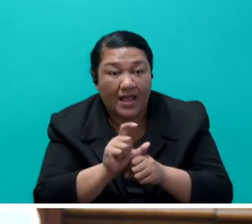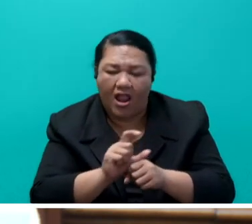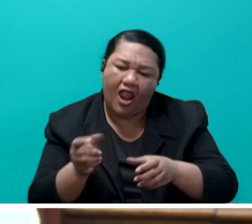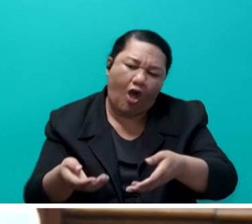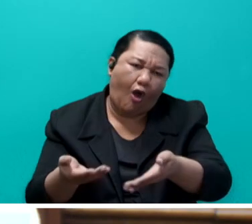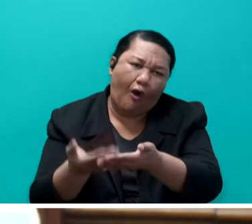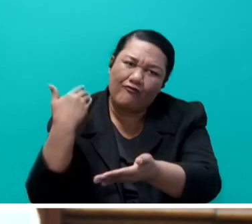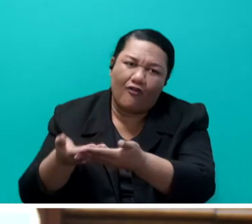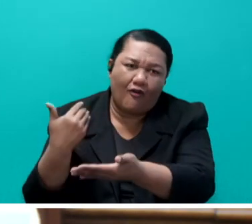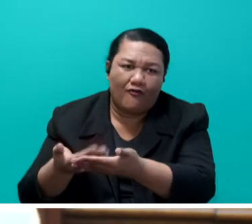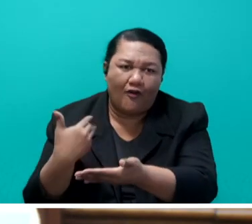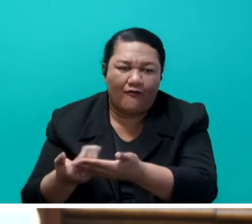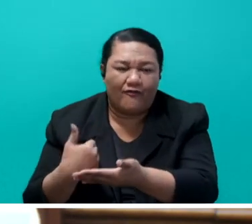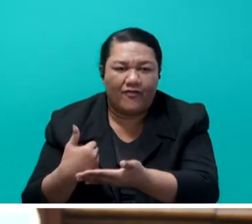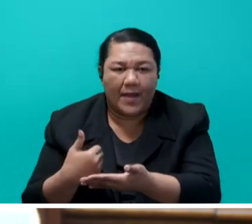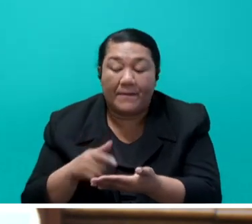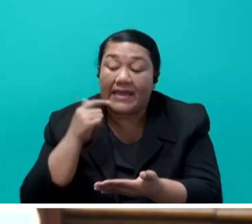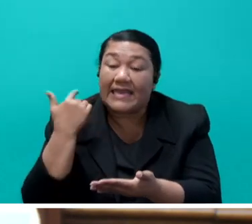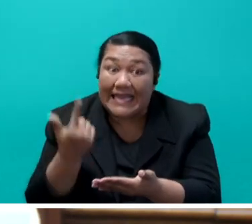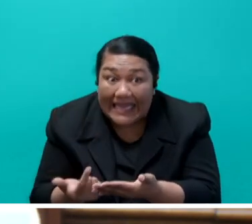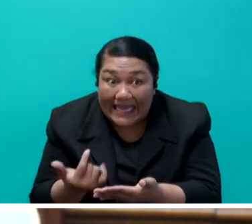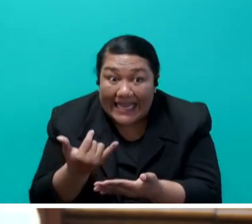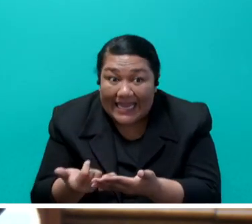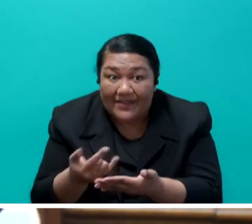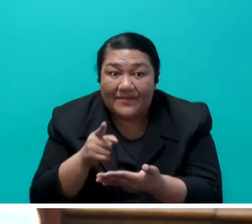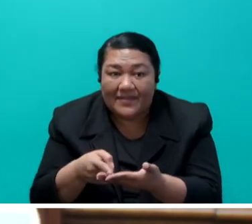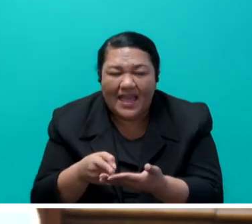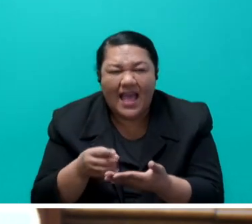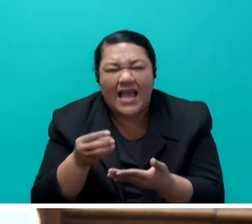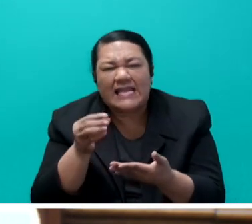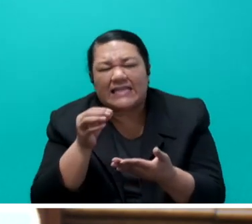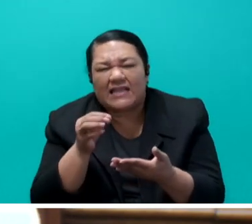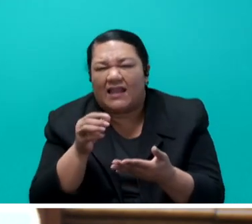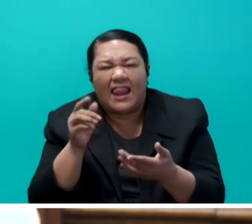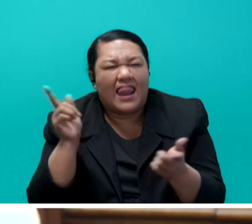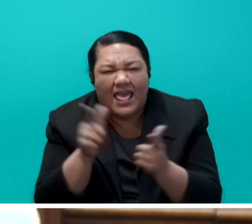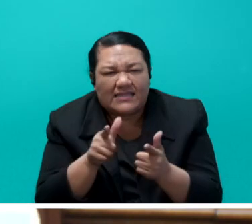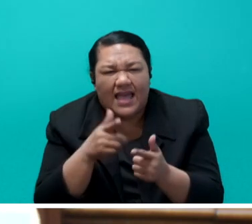tritium, which is a radioactive form of hydrogen.